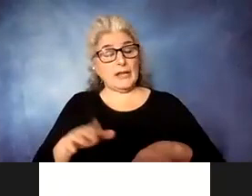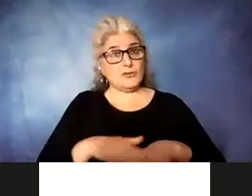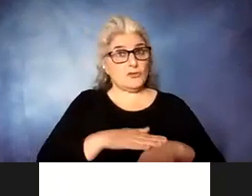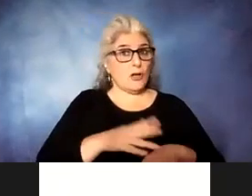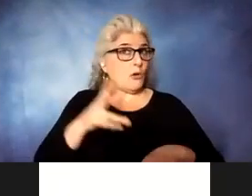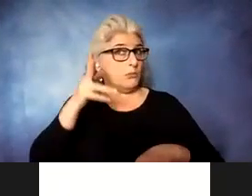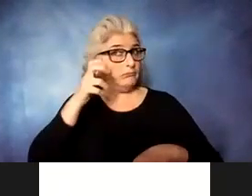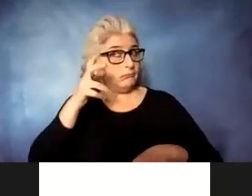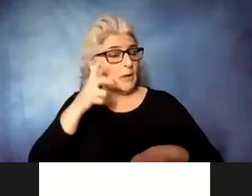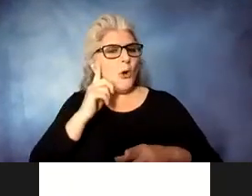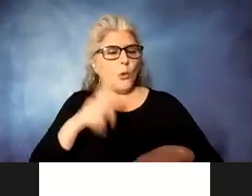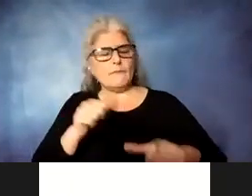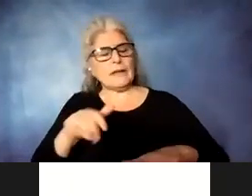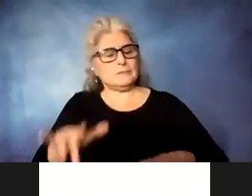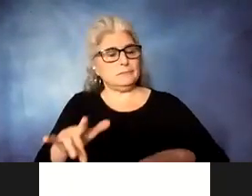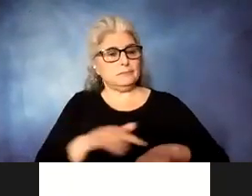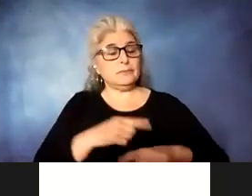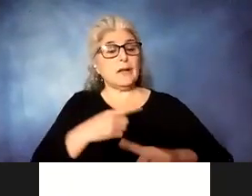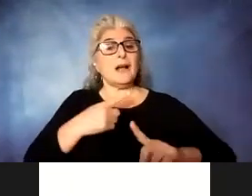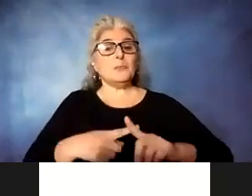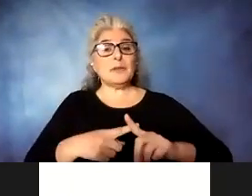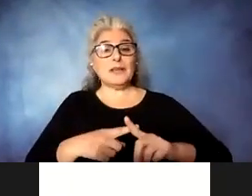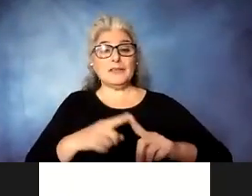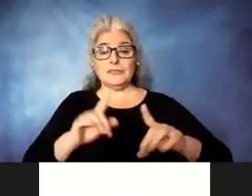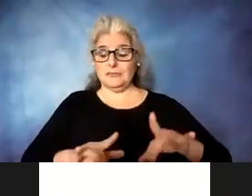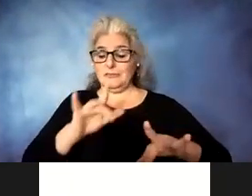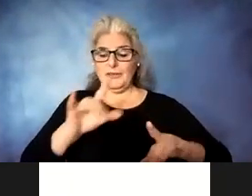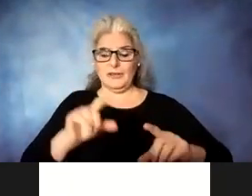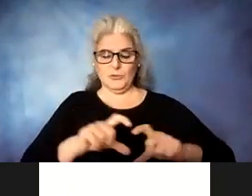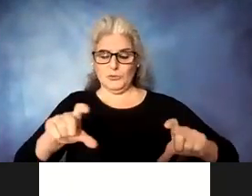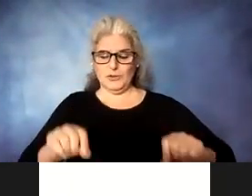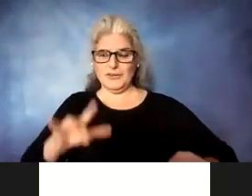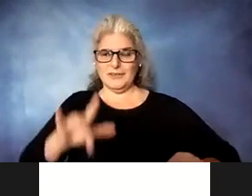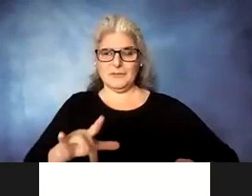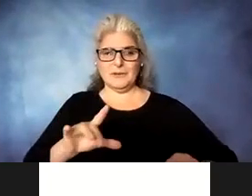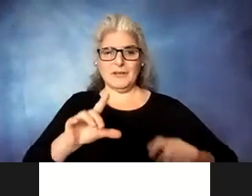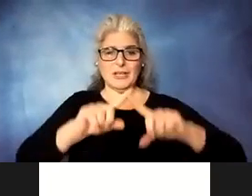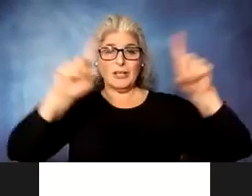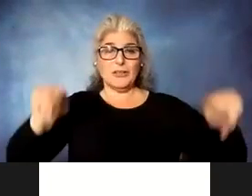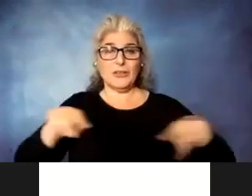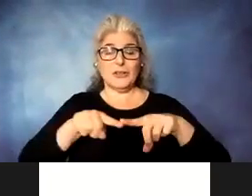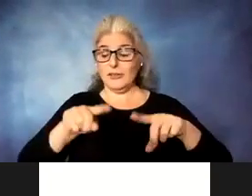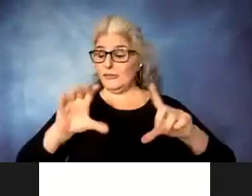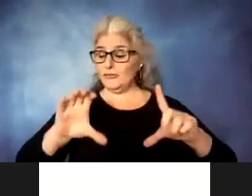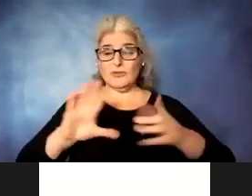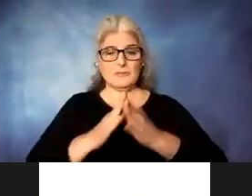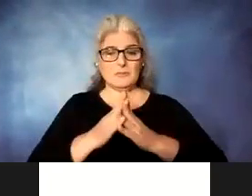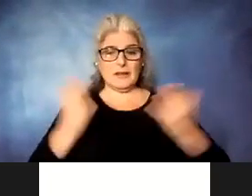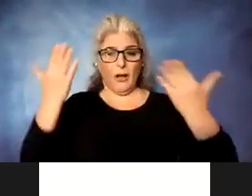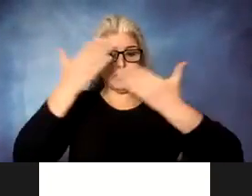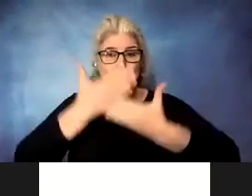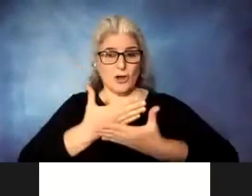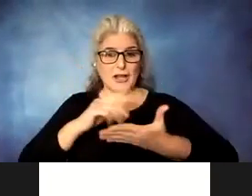BMD also has a screen button in which the voter can select, and that will darken the whole screen so no one can see you